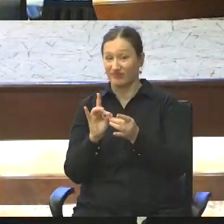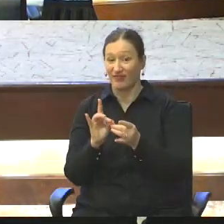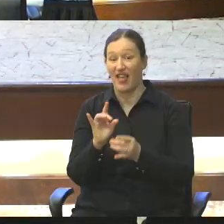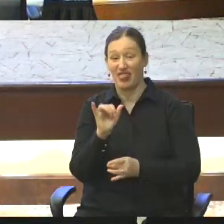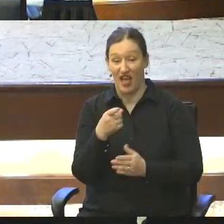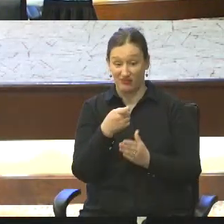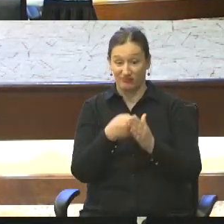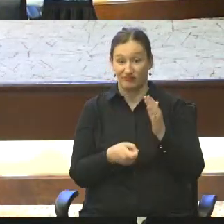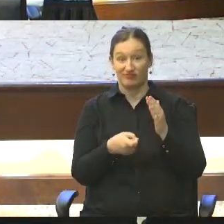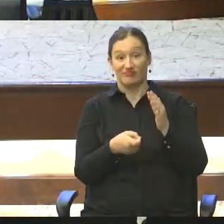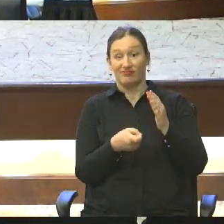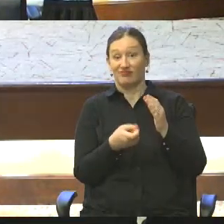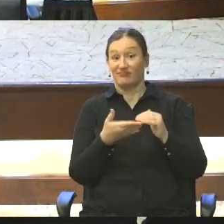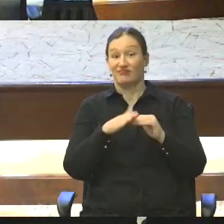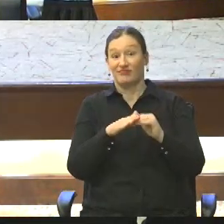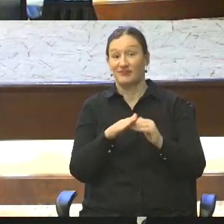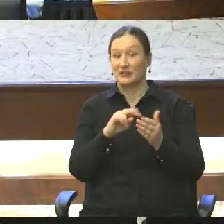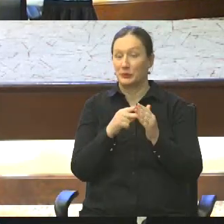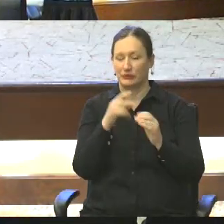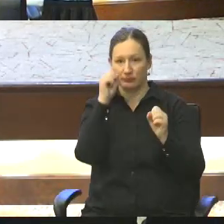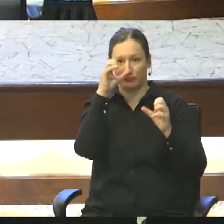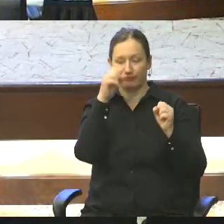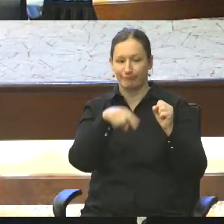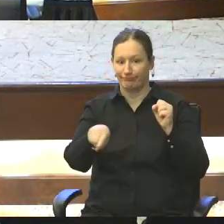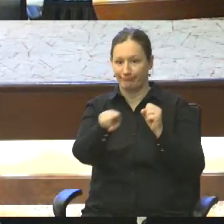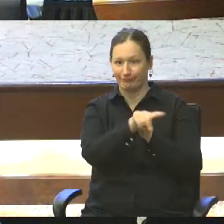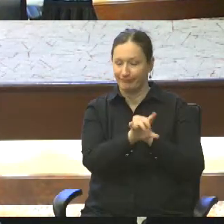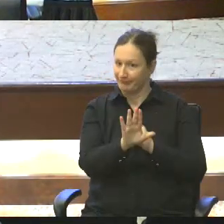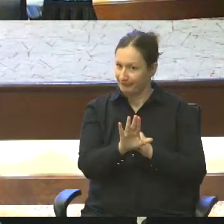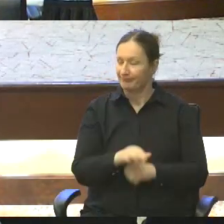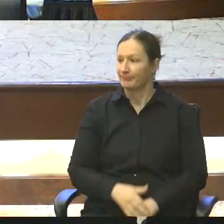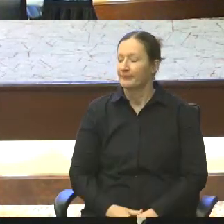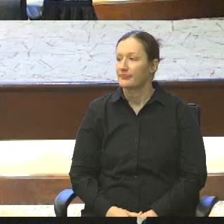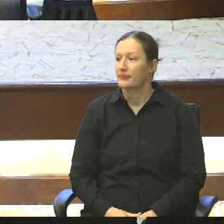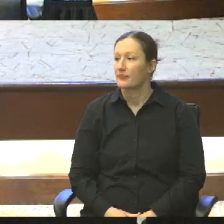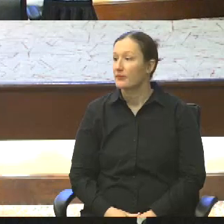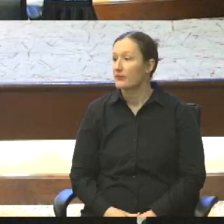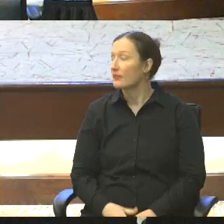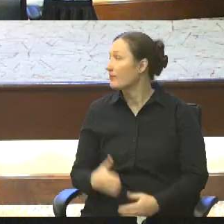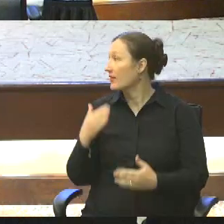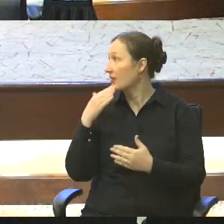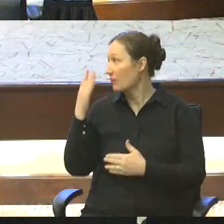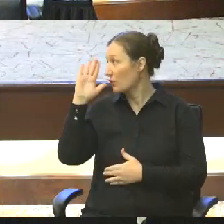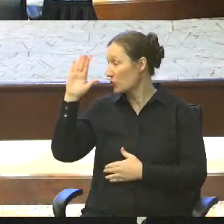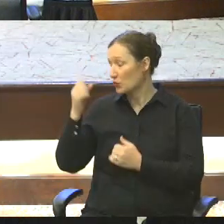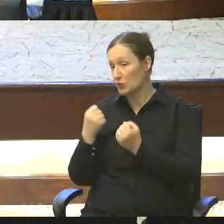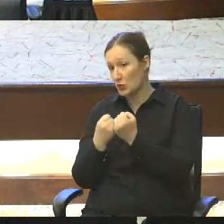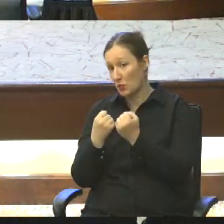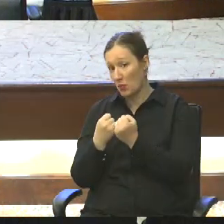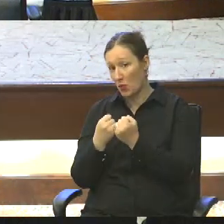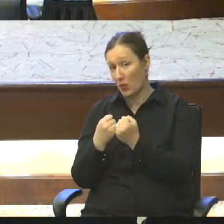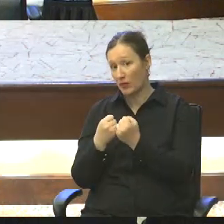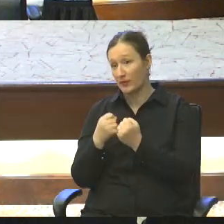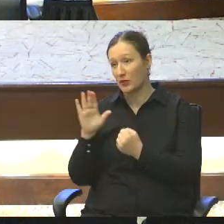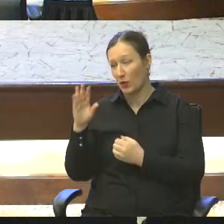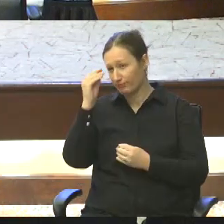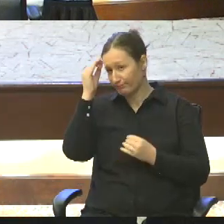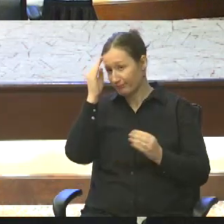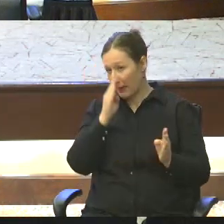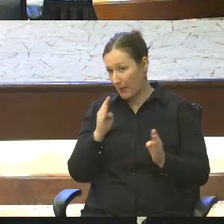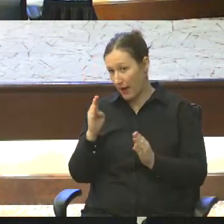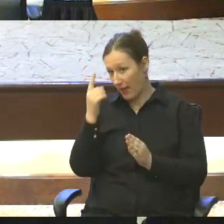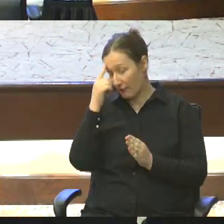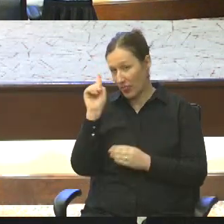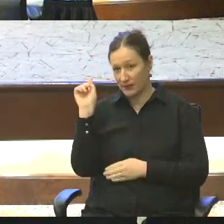Anything else, Bradley? No, I appreciate, Michael, your support on this and thoughtfulness around it. Bradley, when do you want